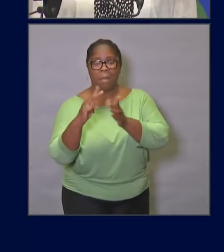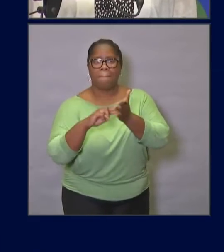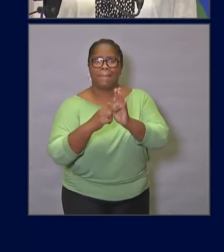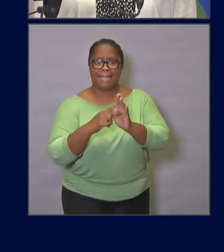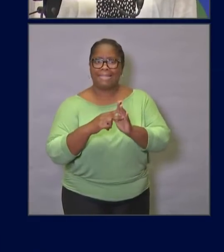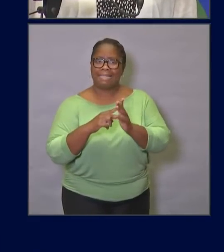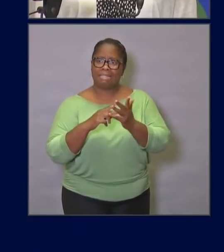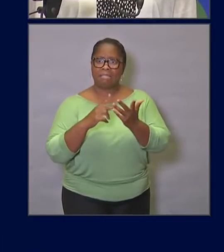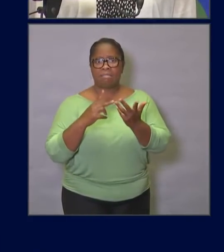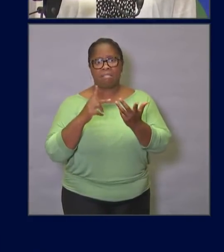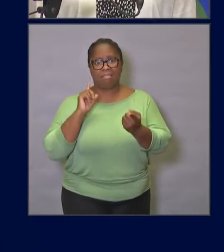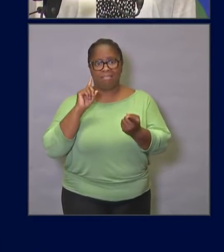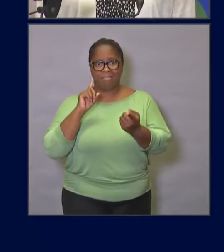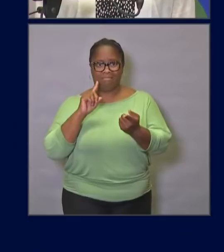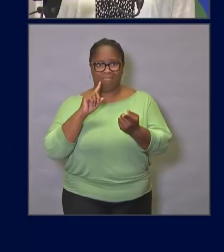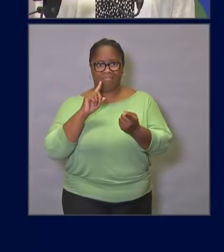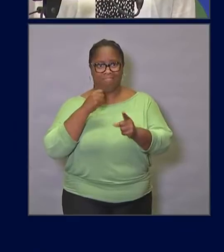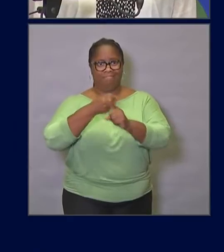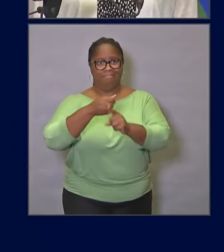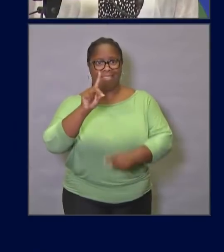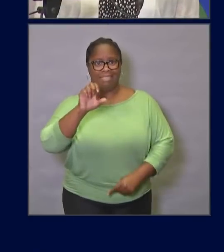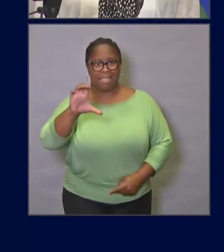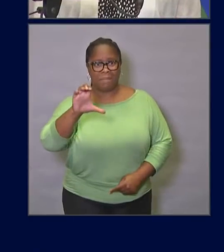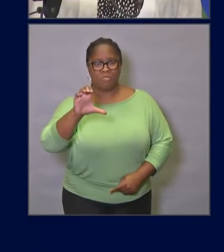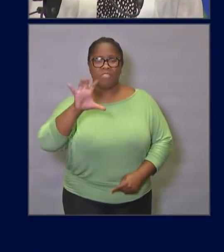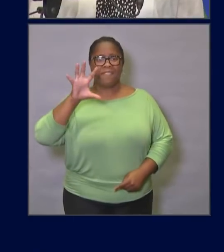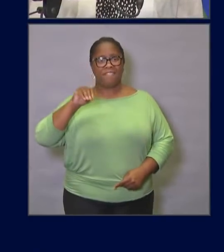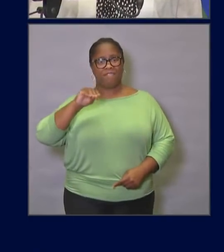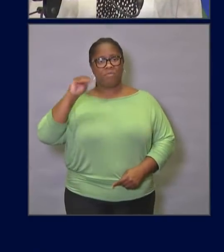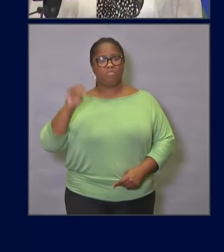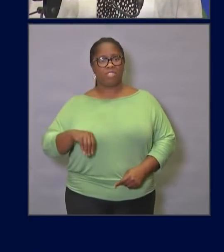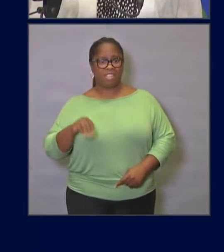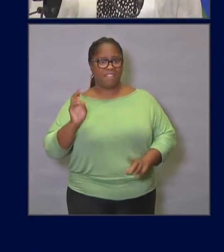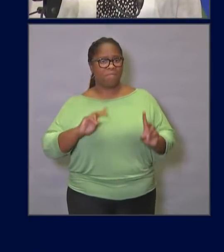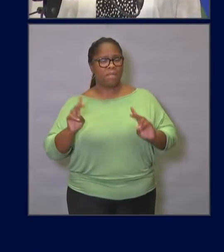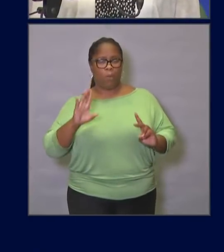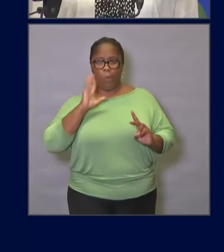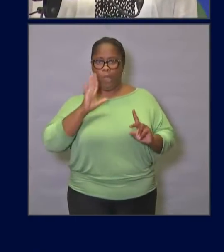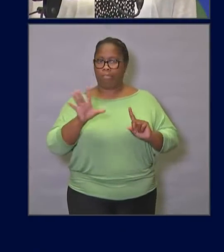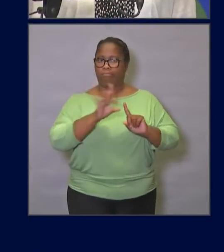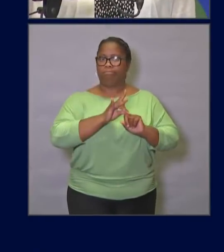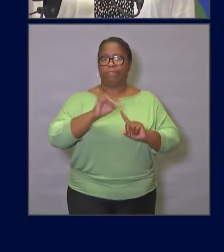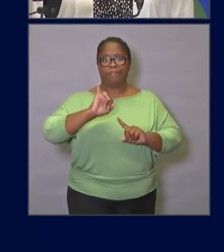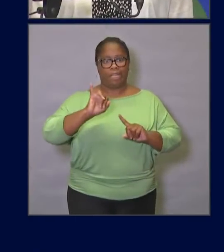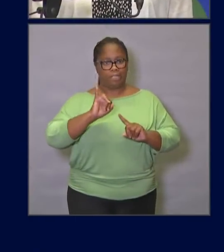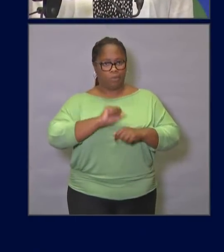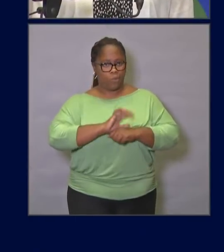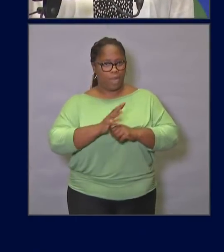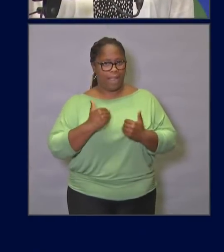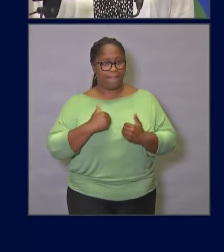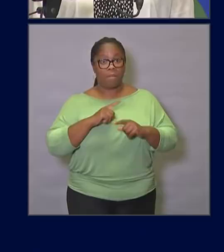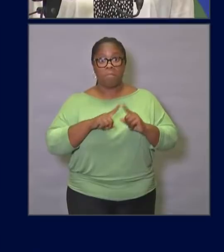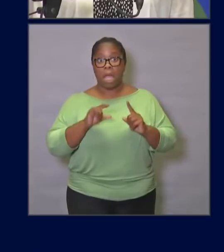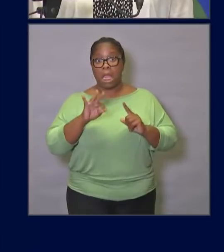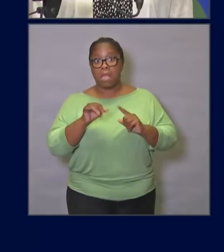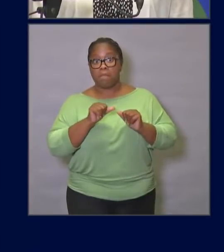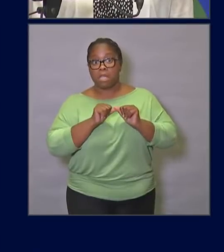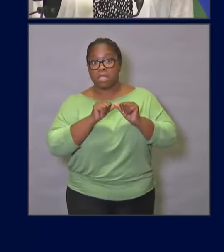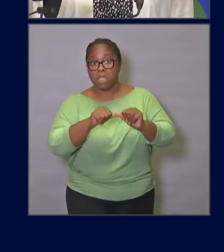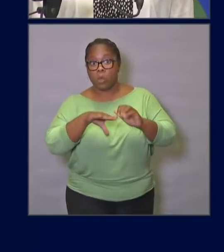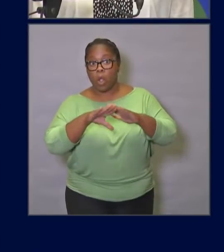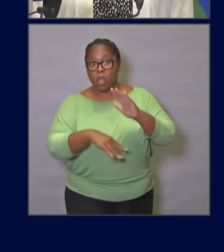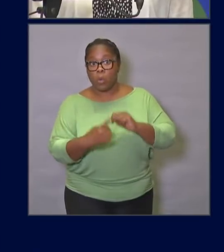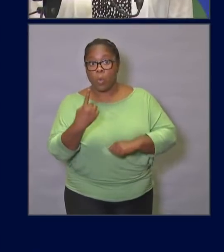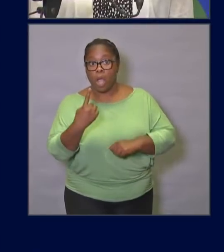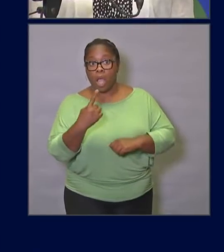of the county would have been infected with the virus. But if we're able to keep up the pace of what we're doing now, the model predicts that only 15%